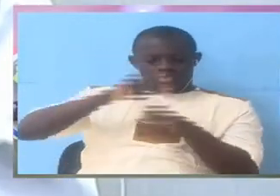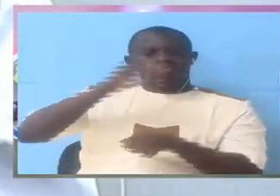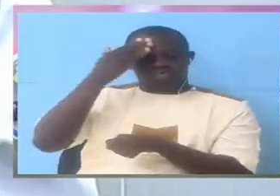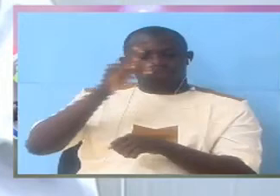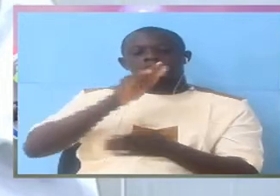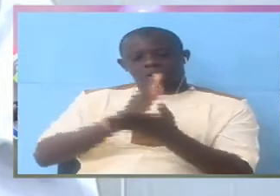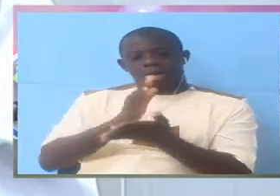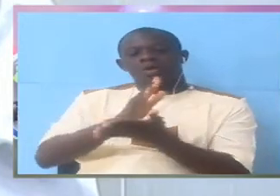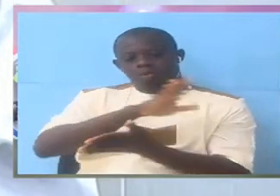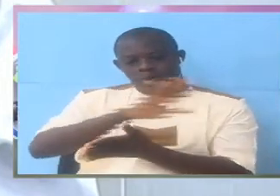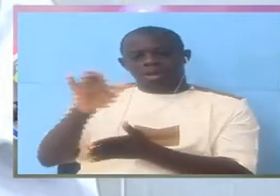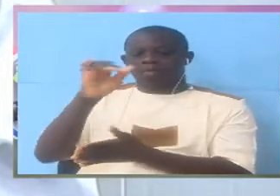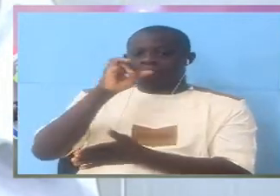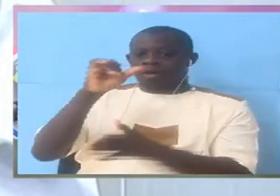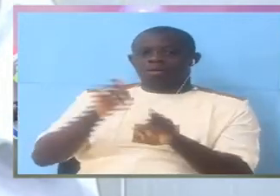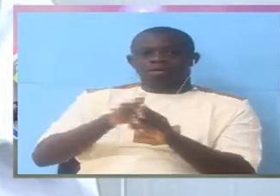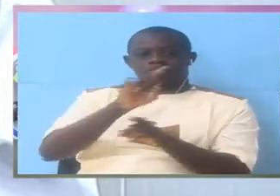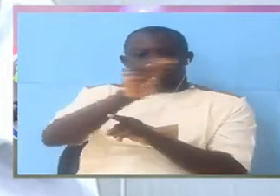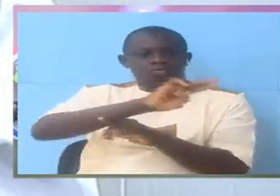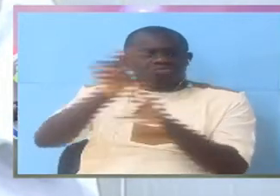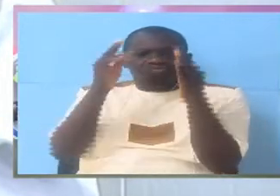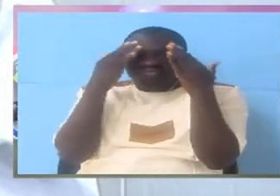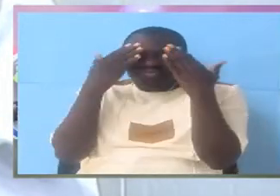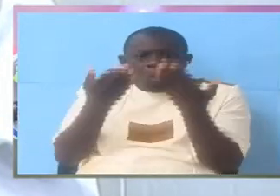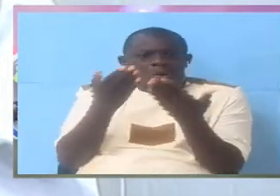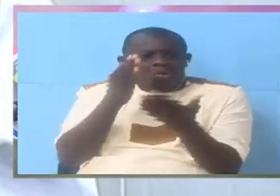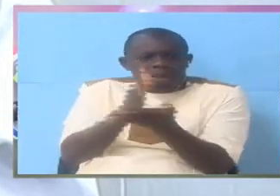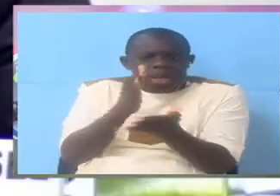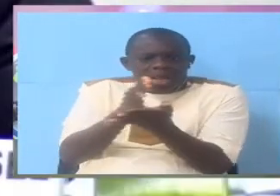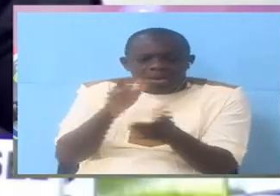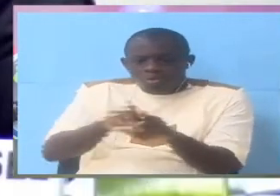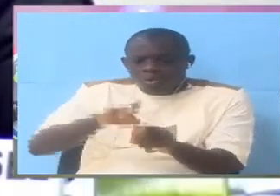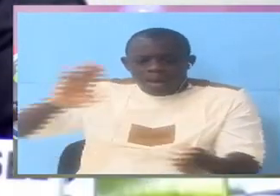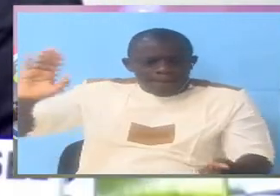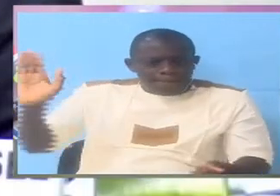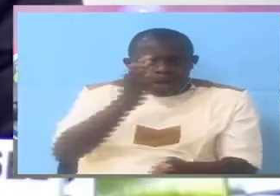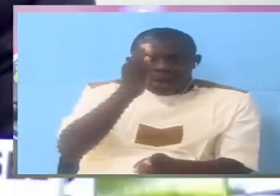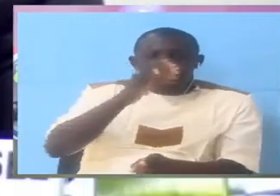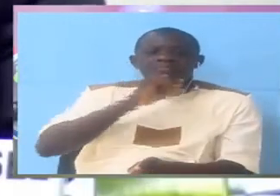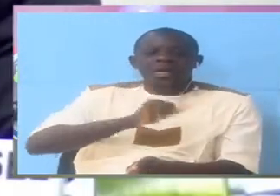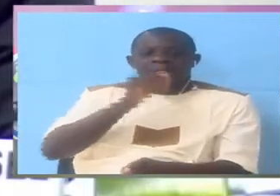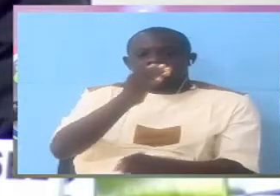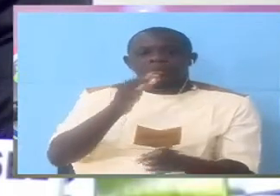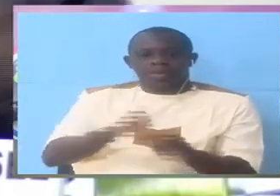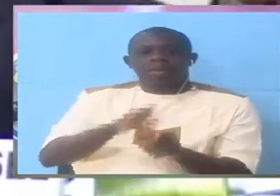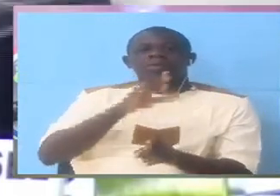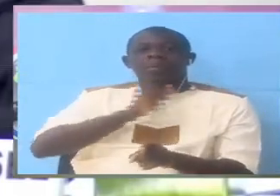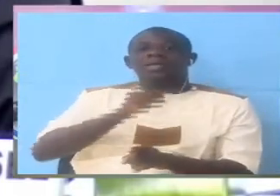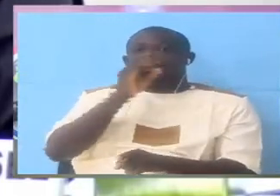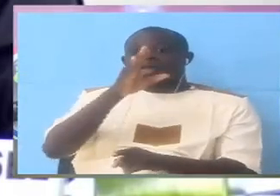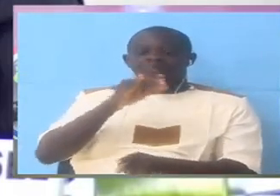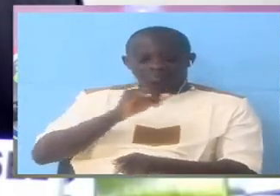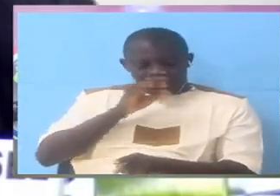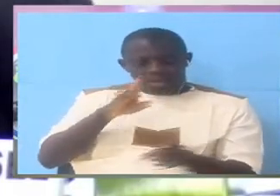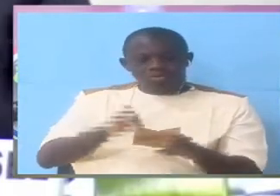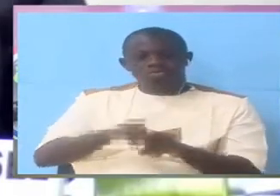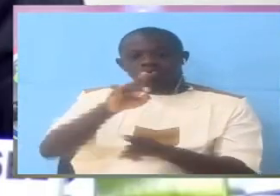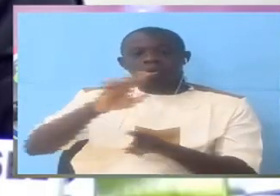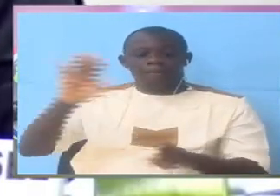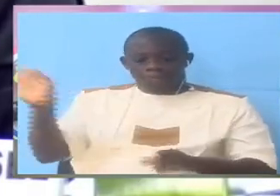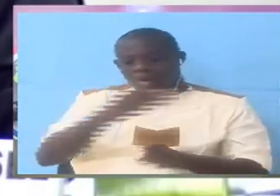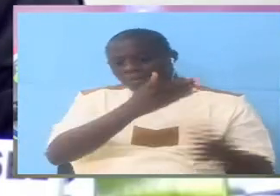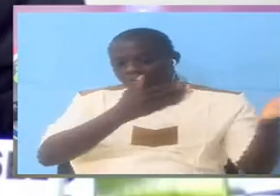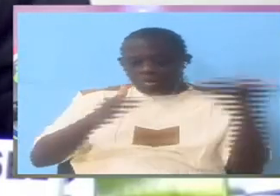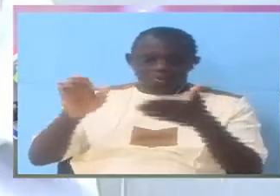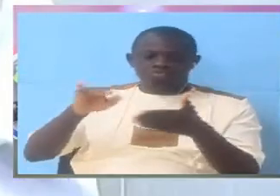you are not sure that you have slapped the man. Well, the man is certain. Yes, he said you slapped him twice, pam, pam. And you scratch